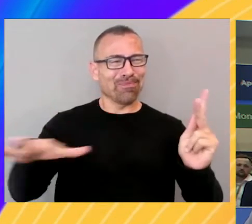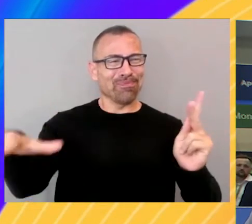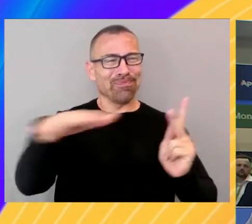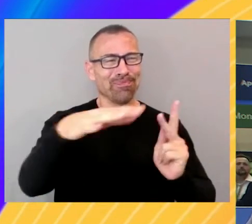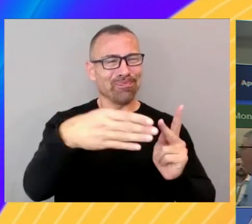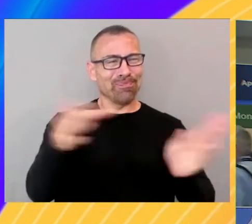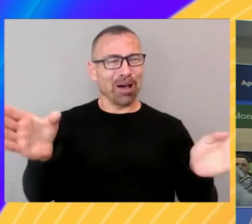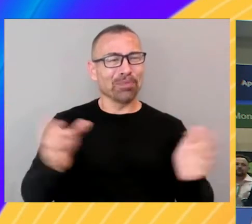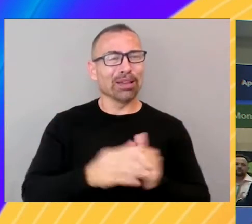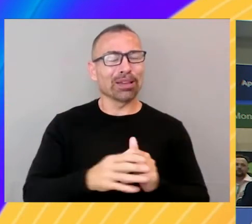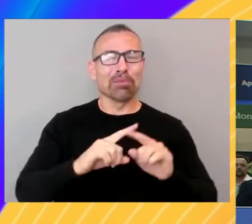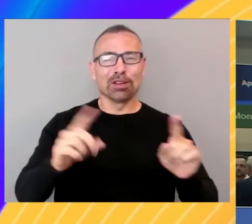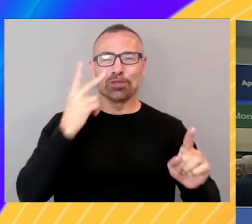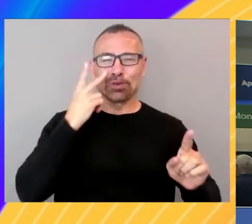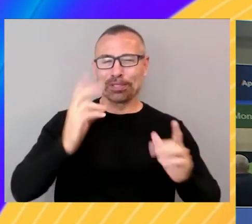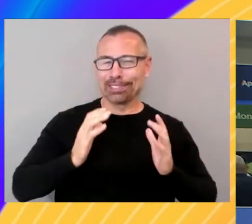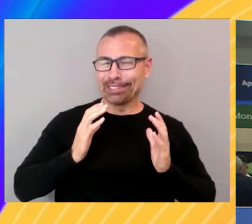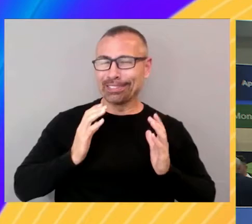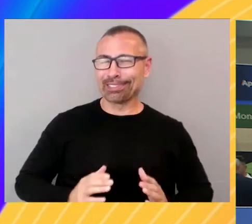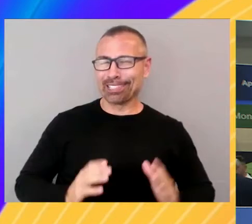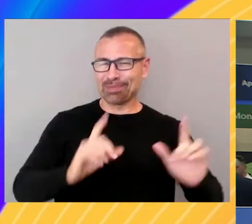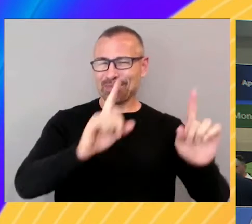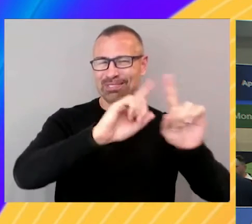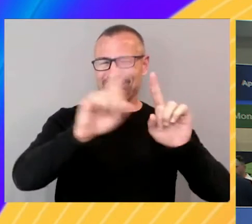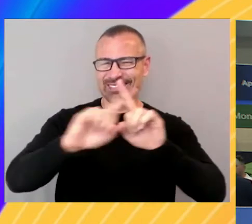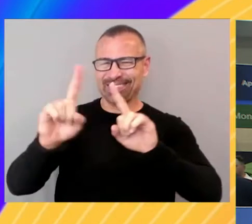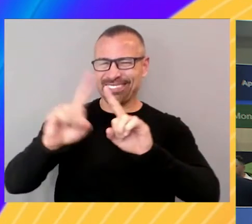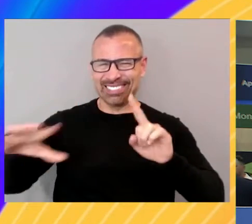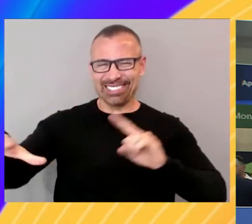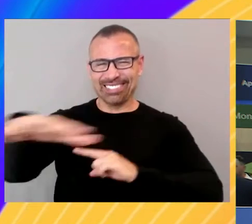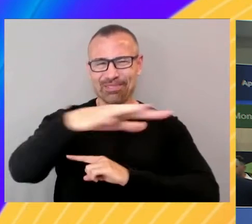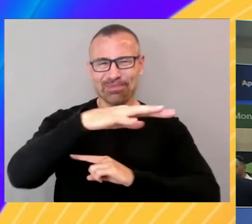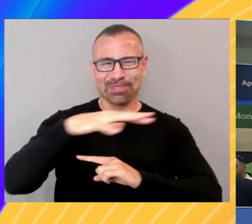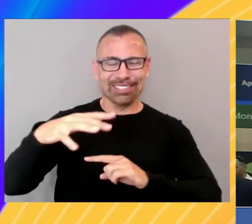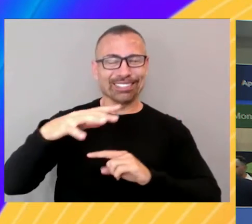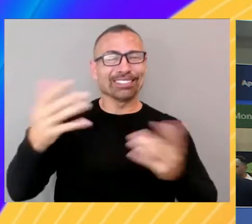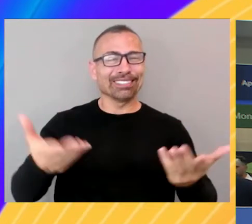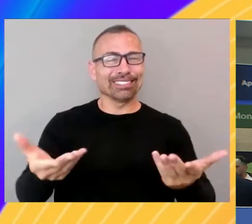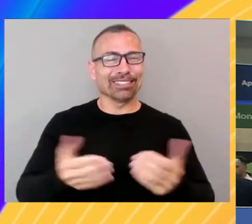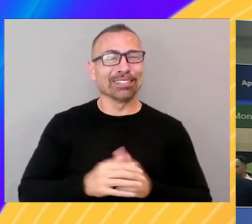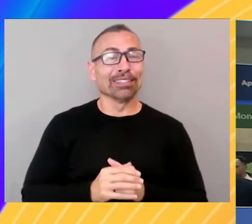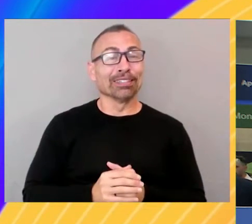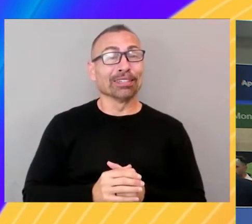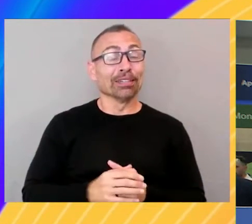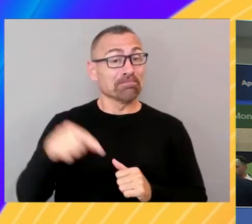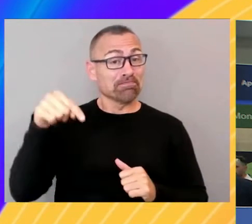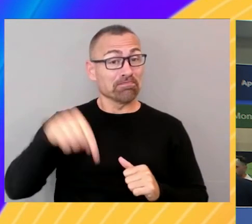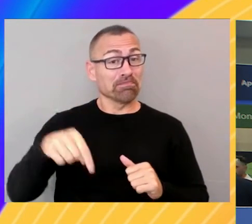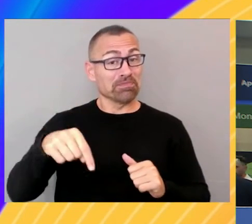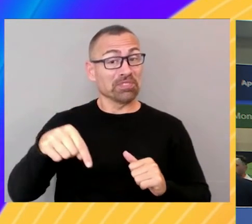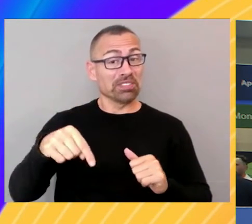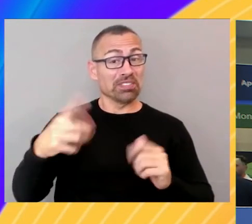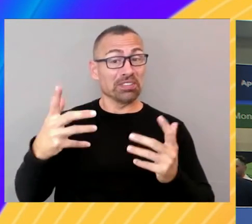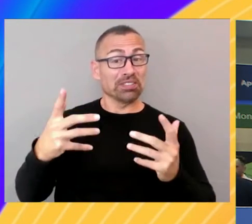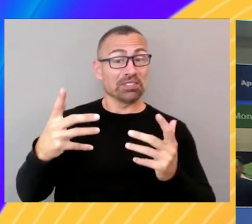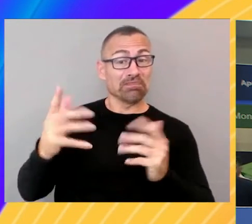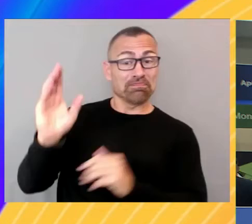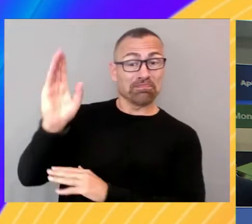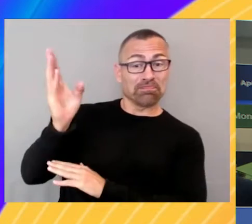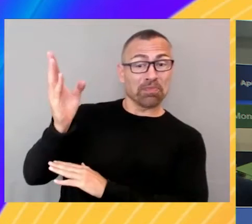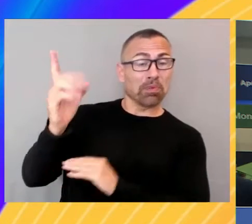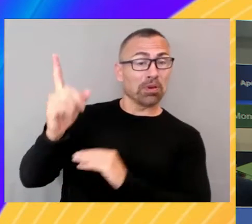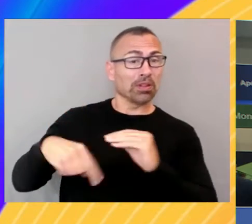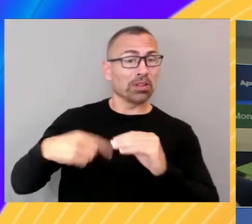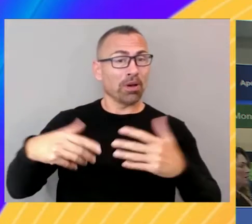from all over different places. And this segment is a little bit about the